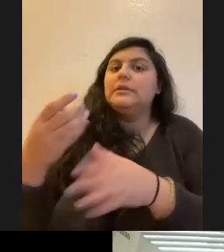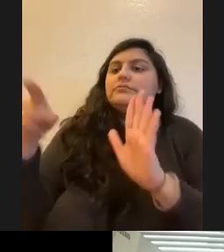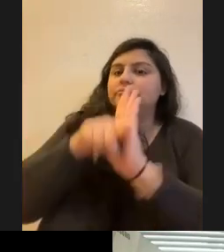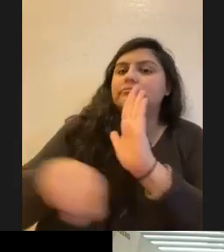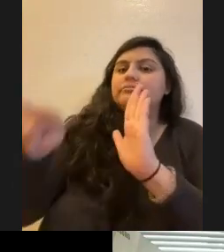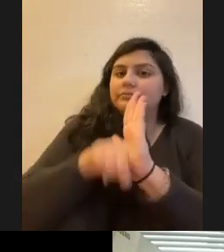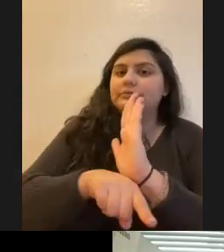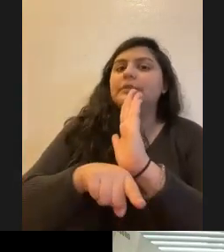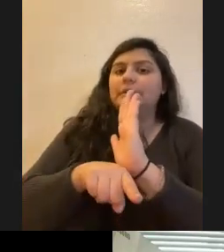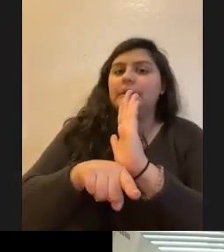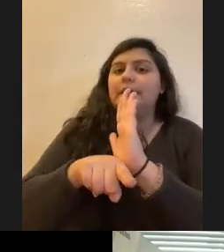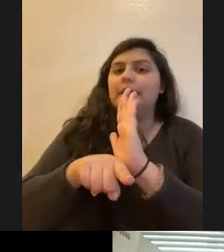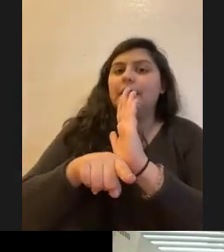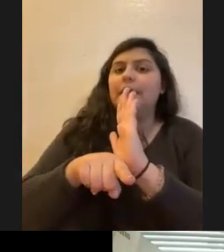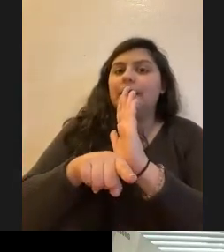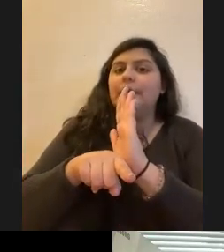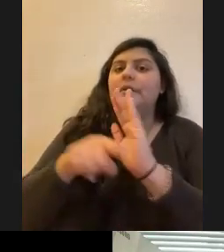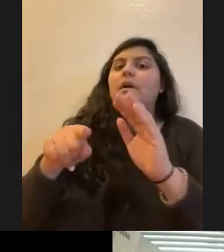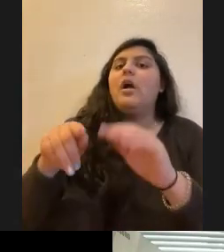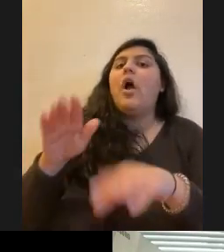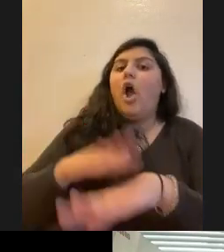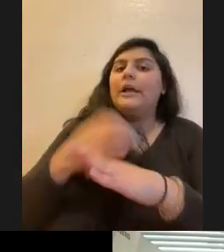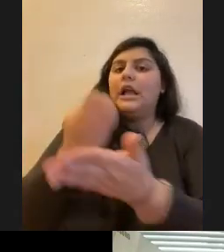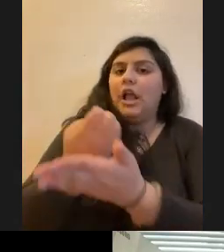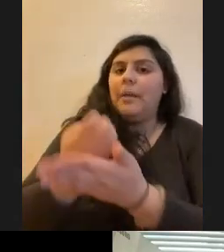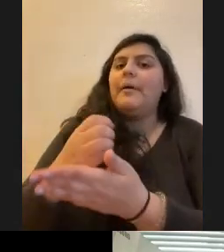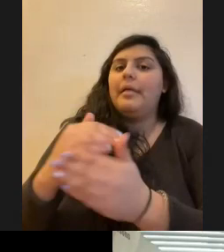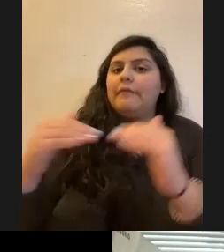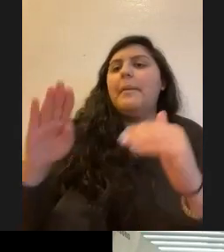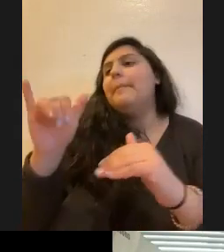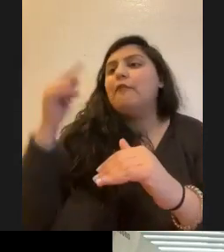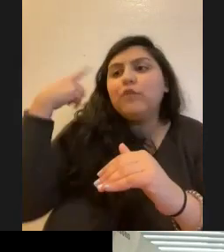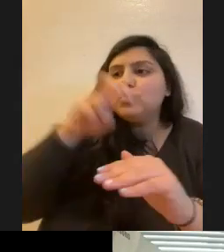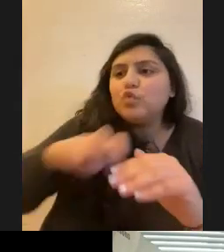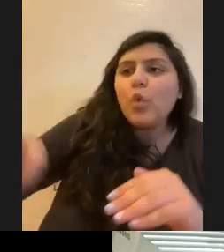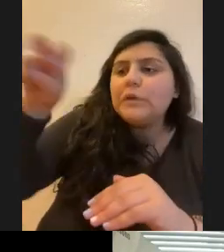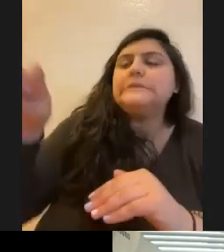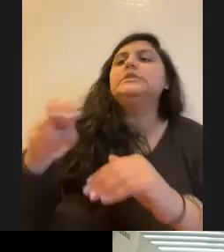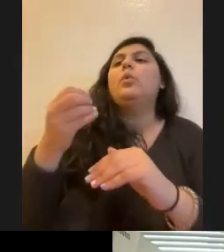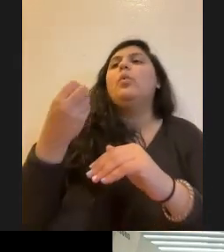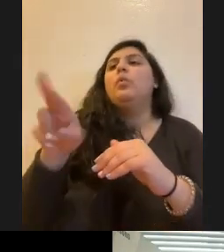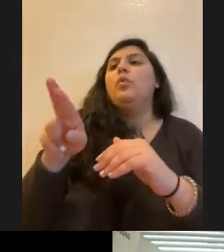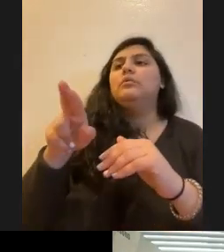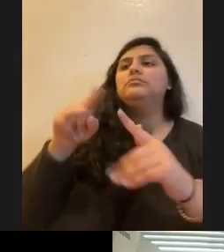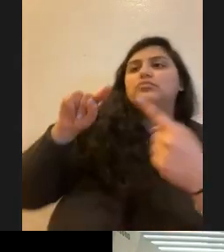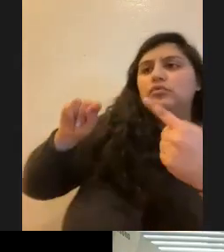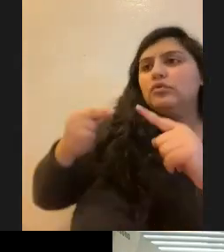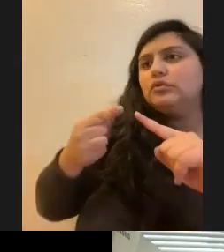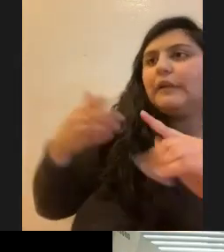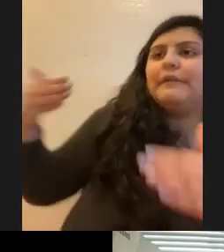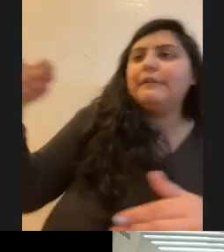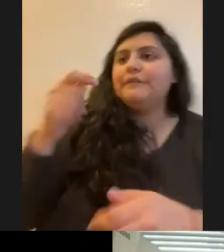on some economical level, either by tourism or through like